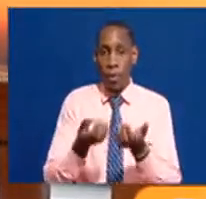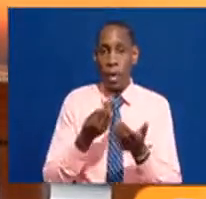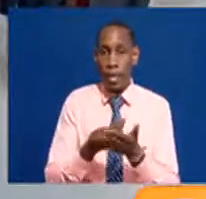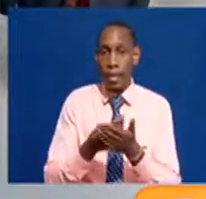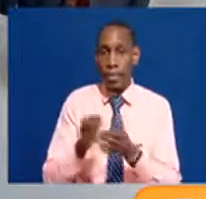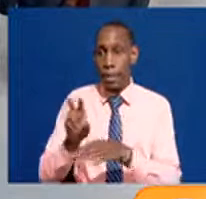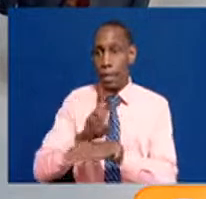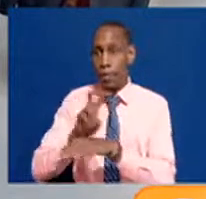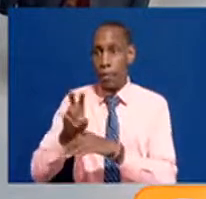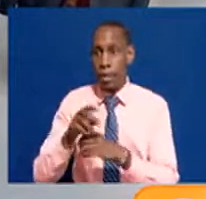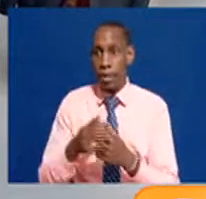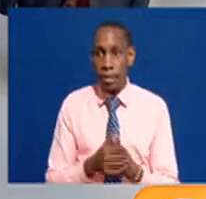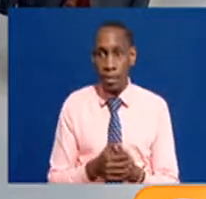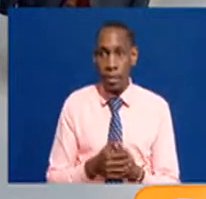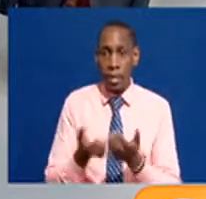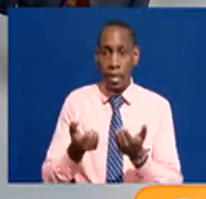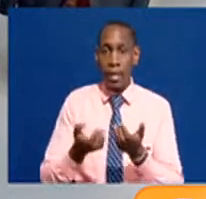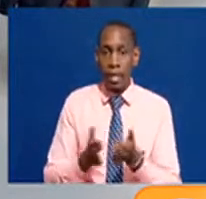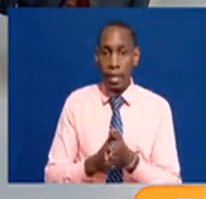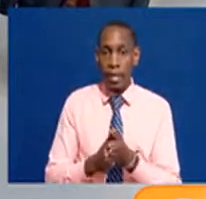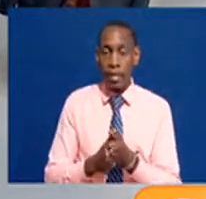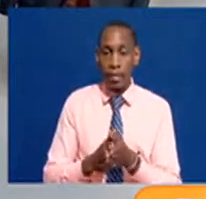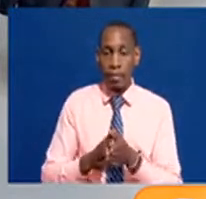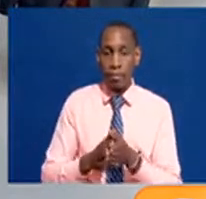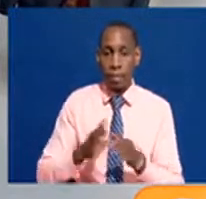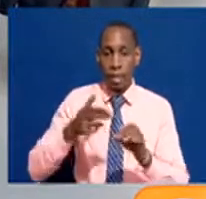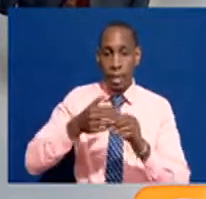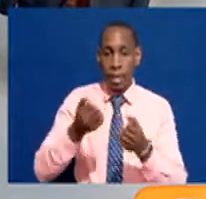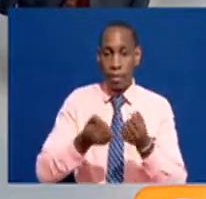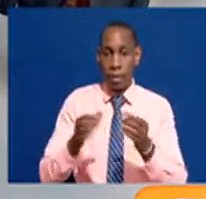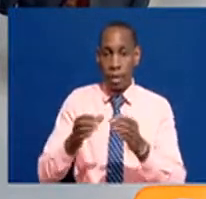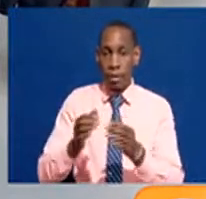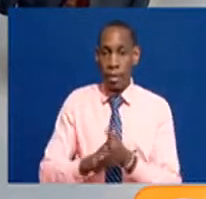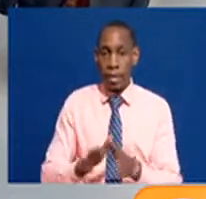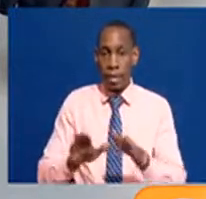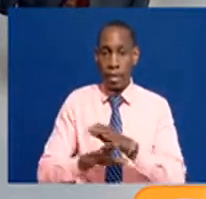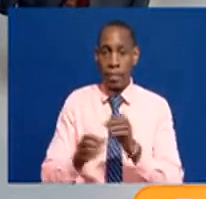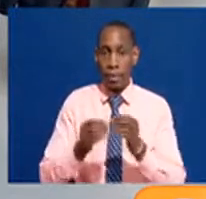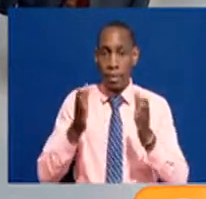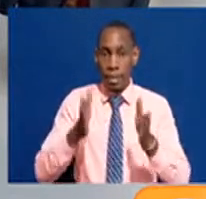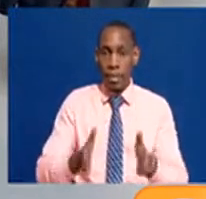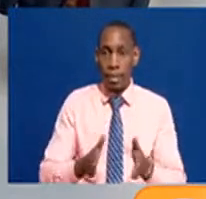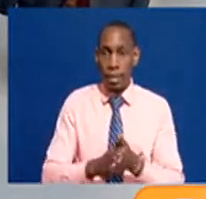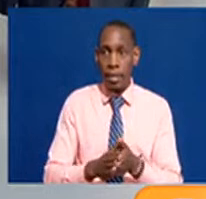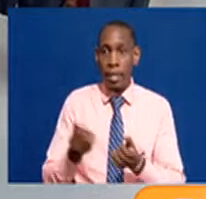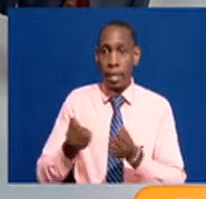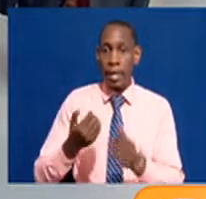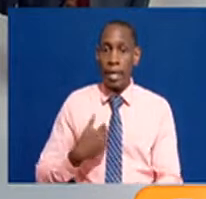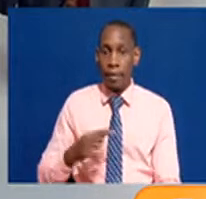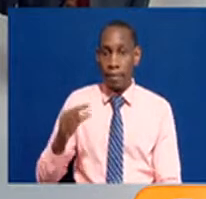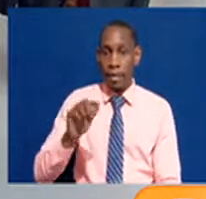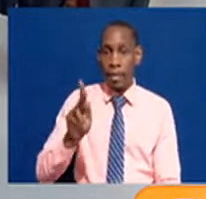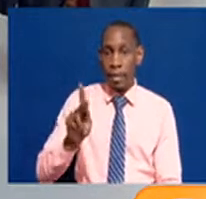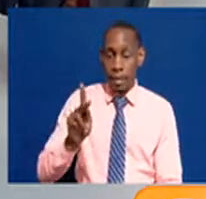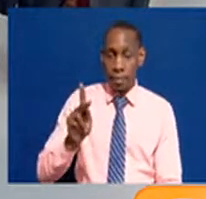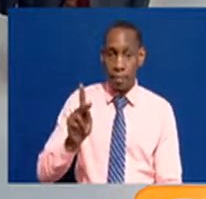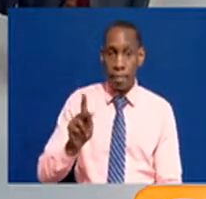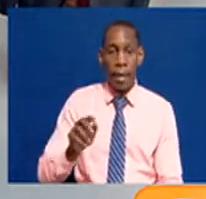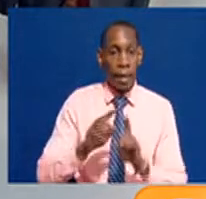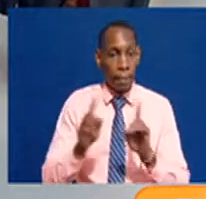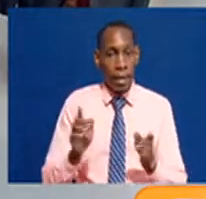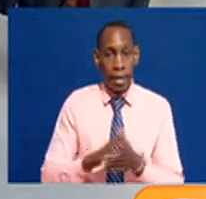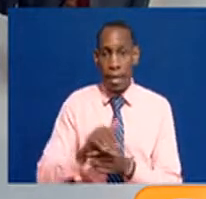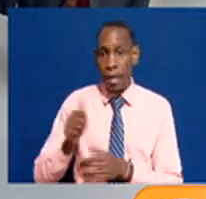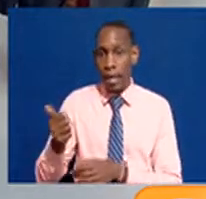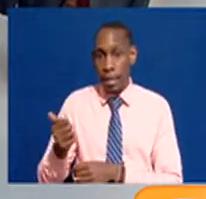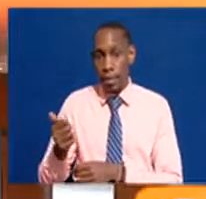Me, I have oversight. A car, maybe fueled by my company. Yeah. I'm a deputy majority leader now. I have a car, GK, going to, but the